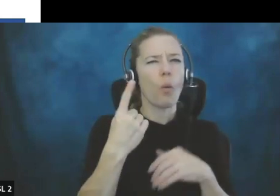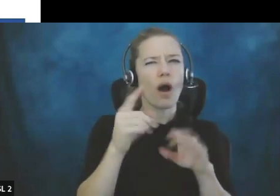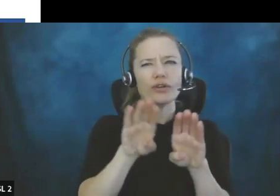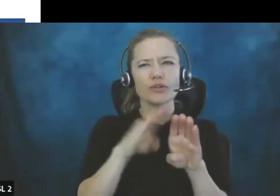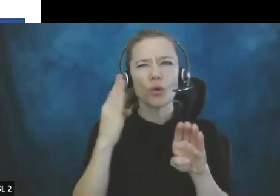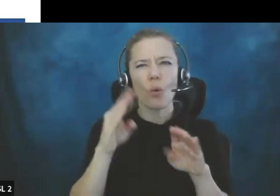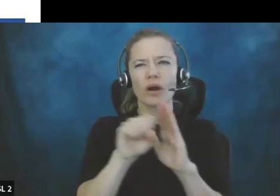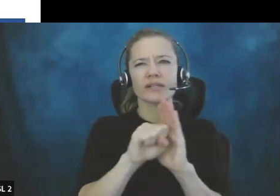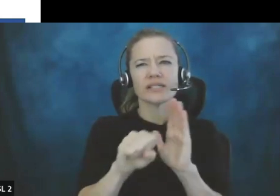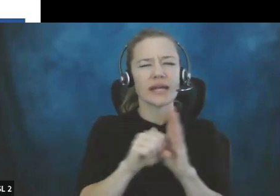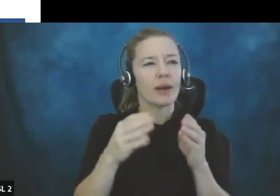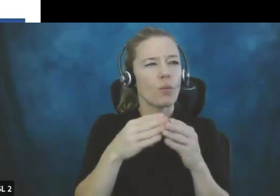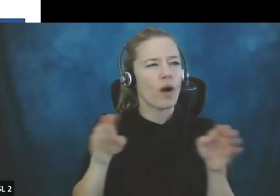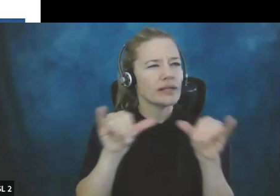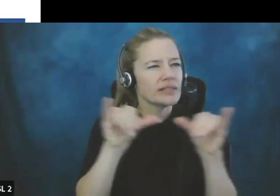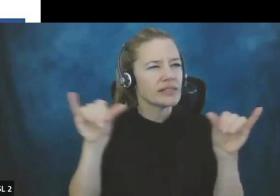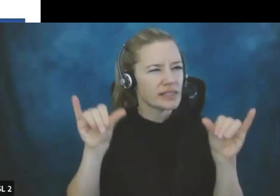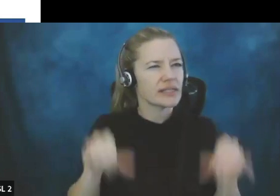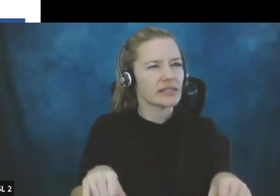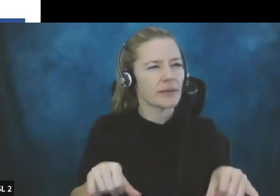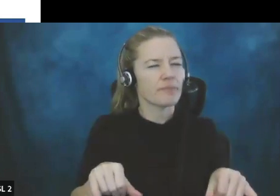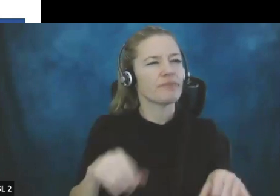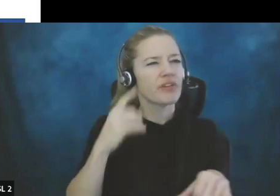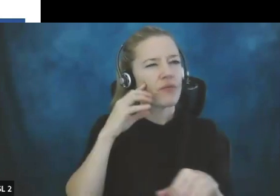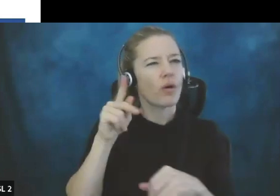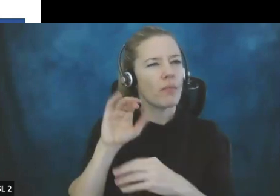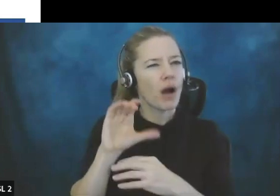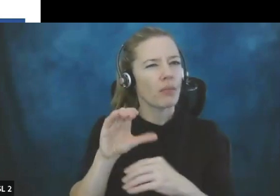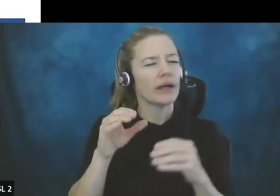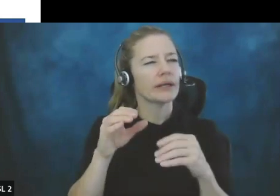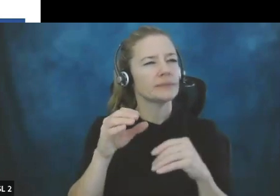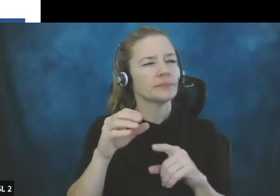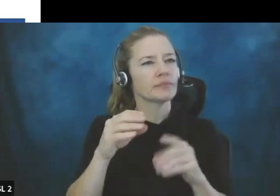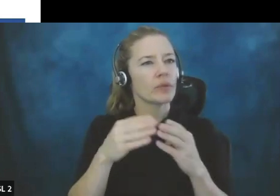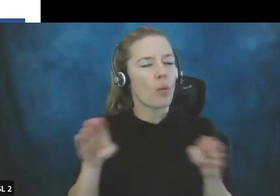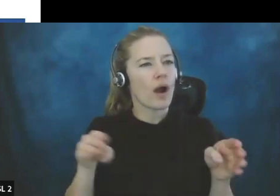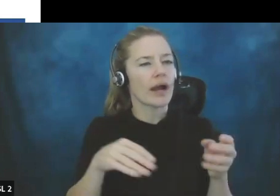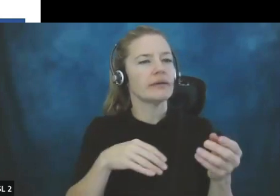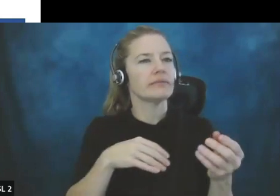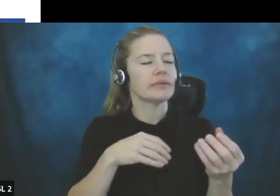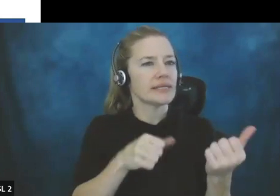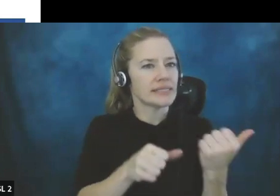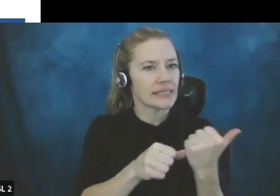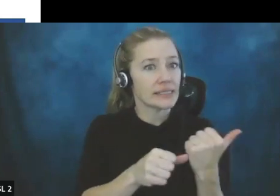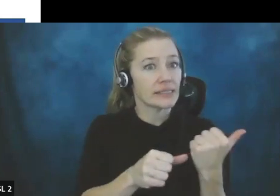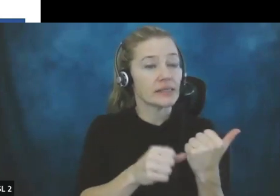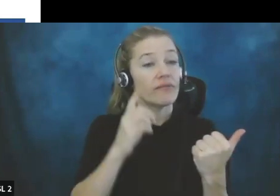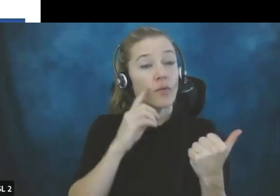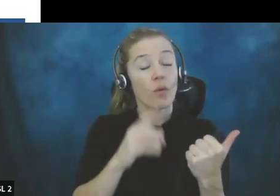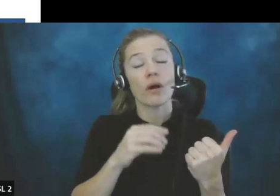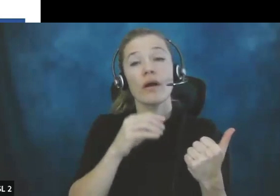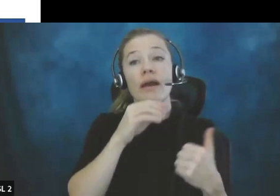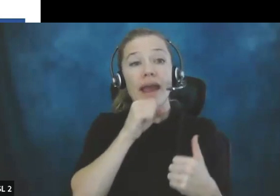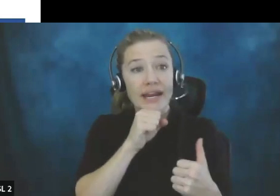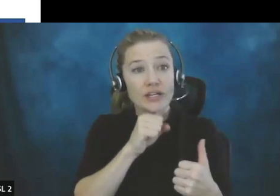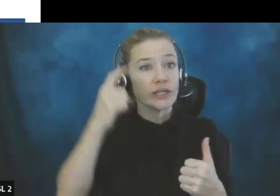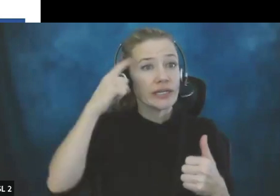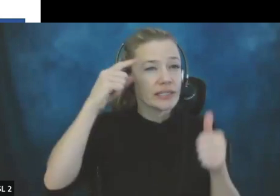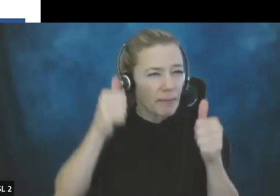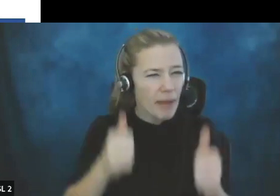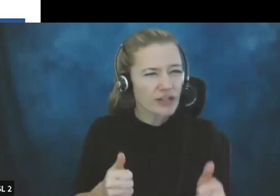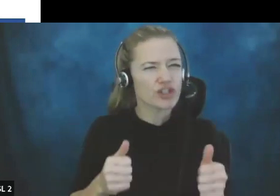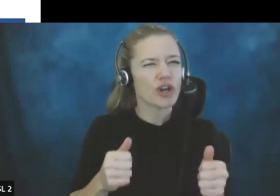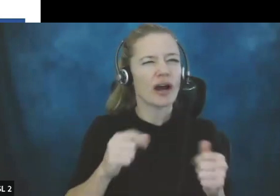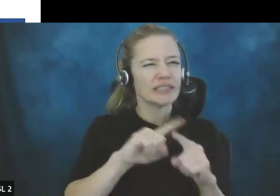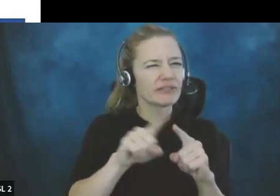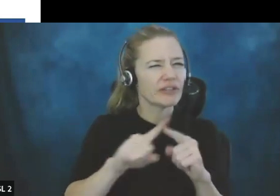or one door statewide system for public information and assistance on aging, disability,